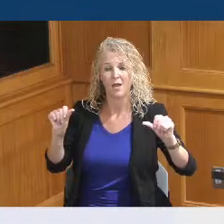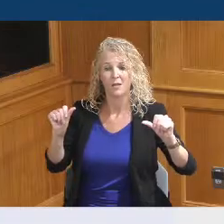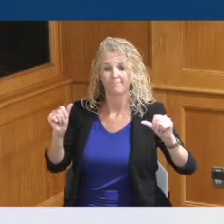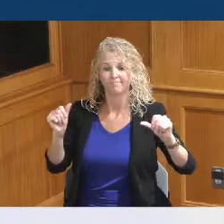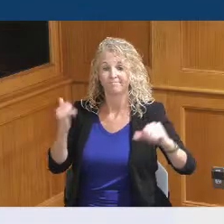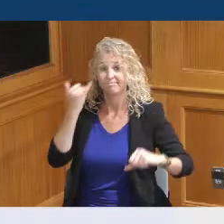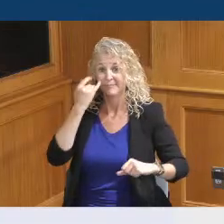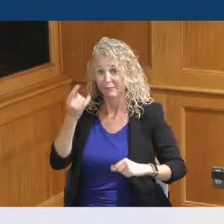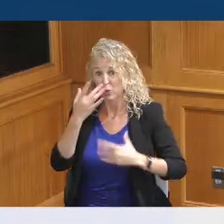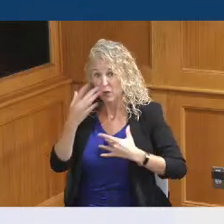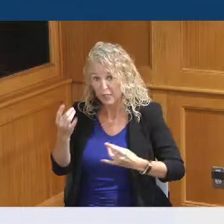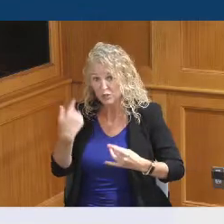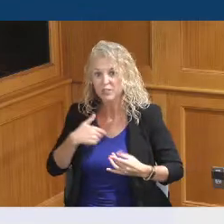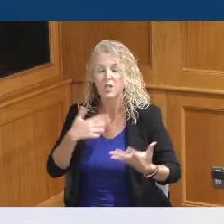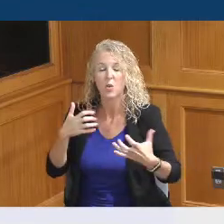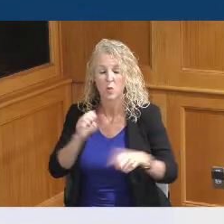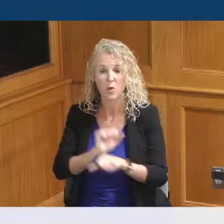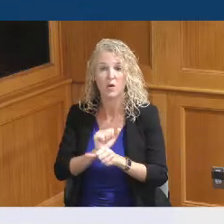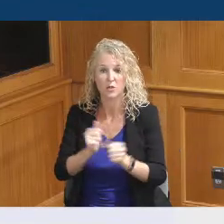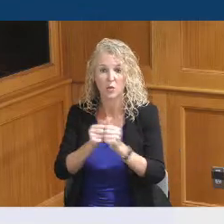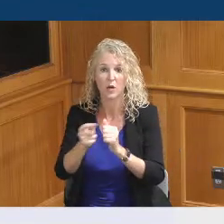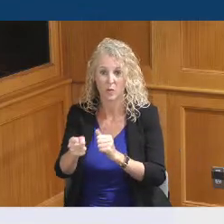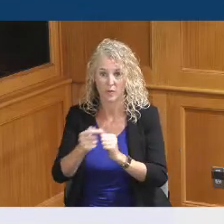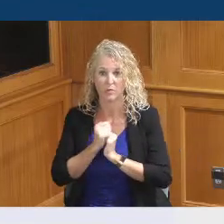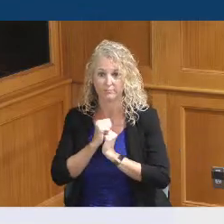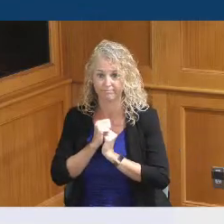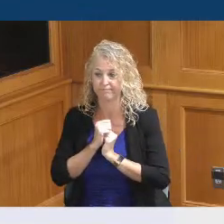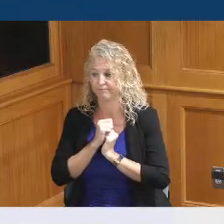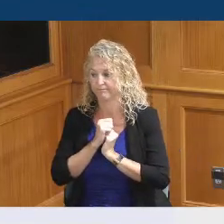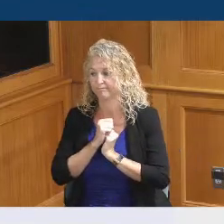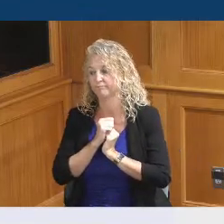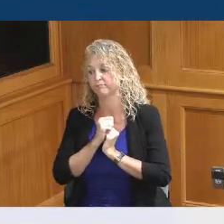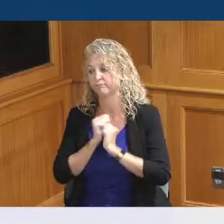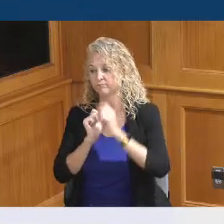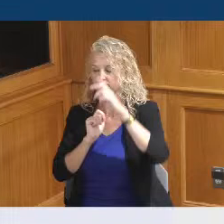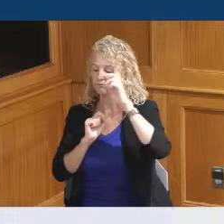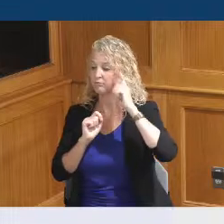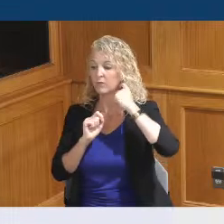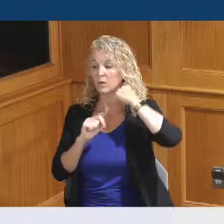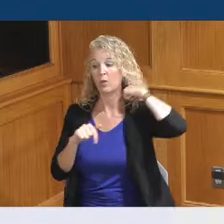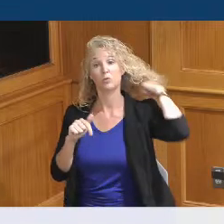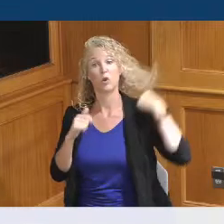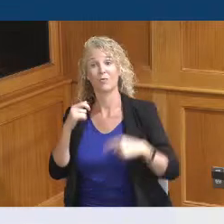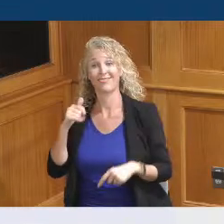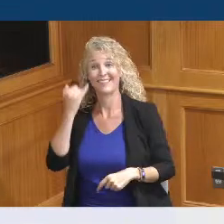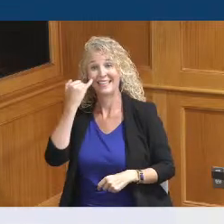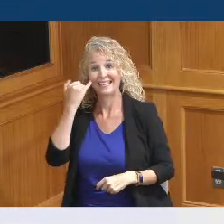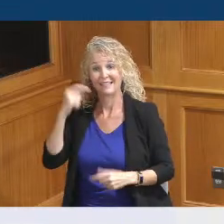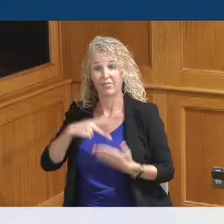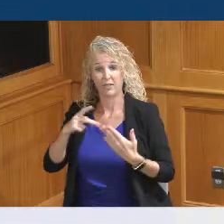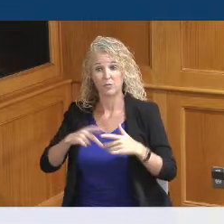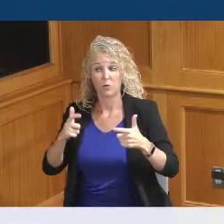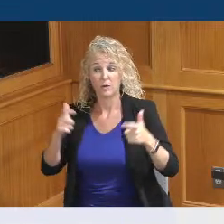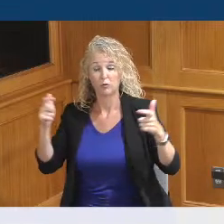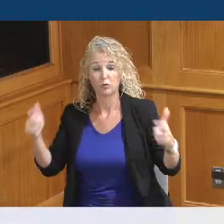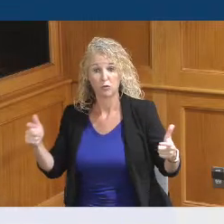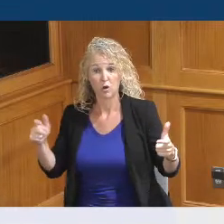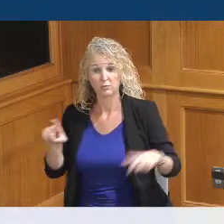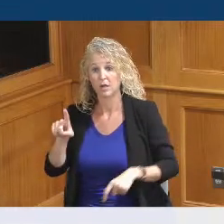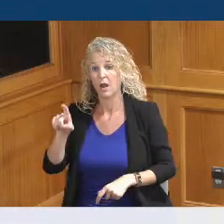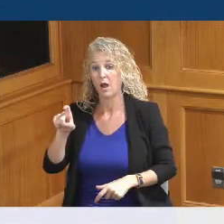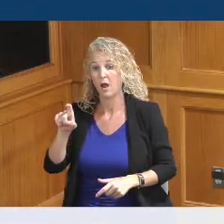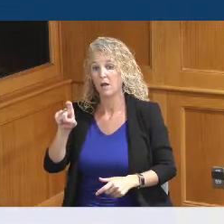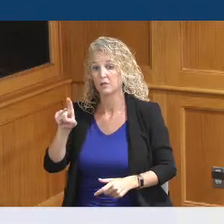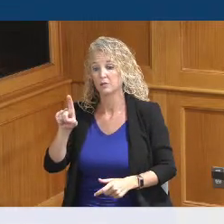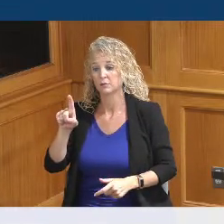that's interested in this space to think of new solutions. So this expansion which is the $100,000, I